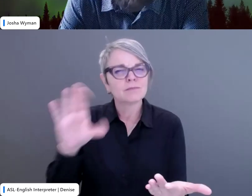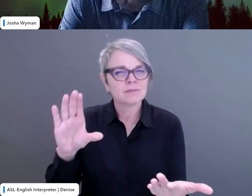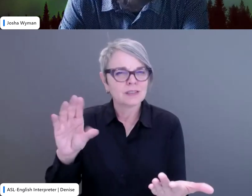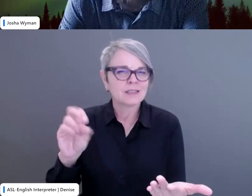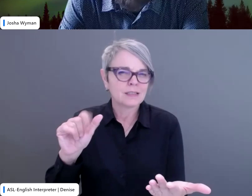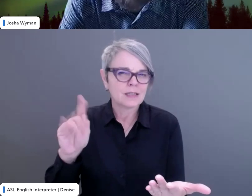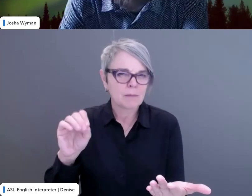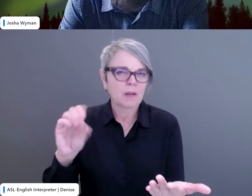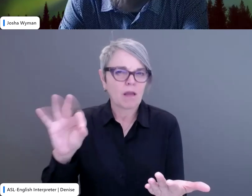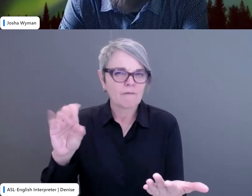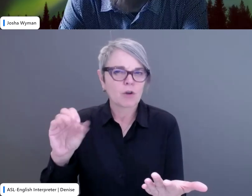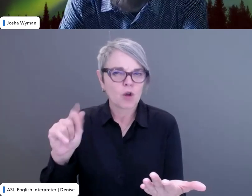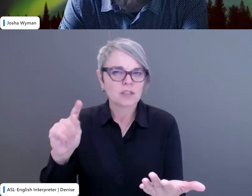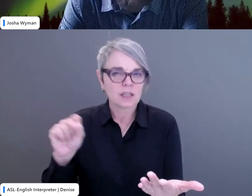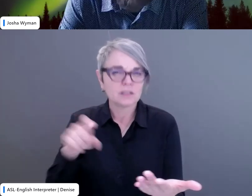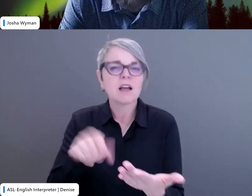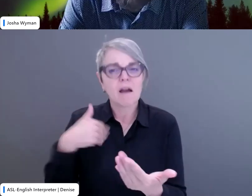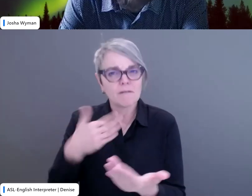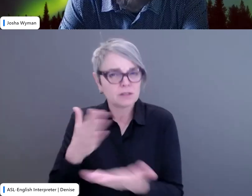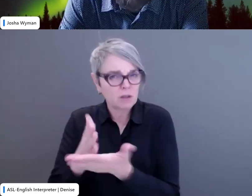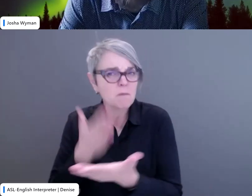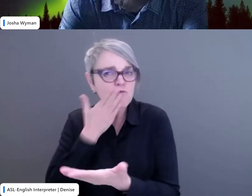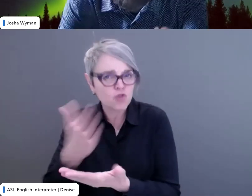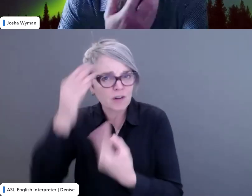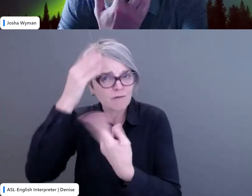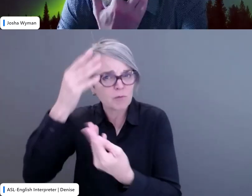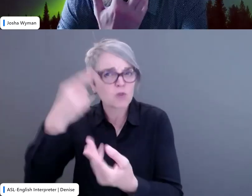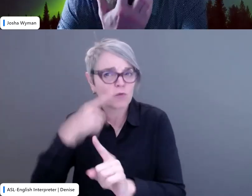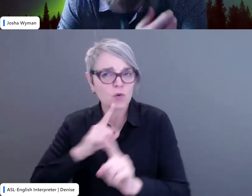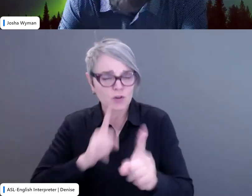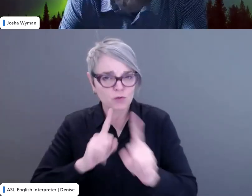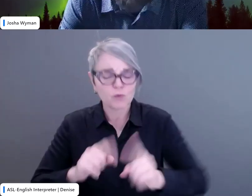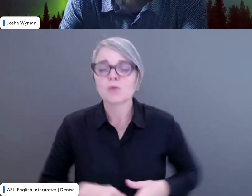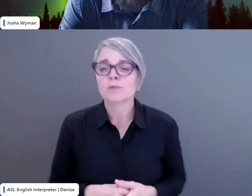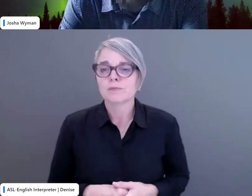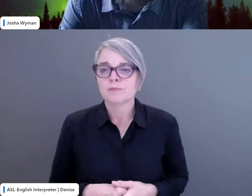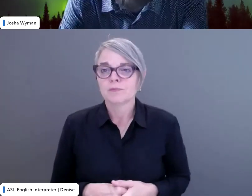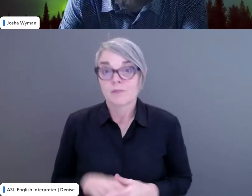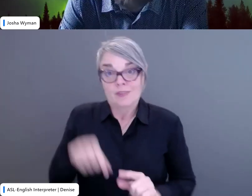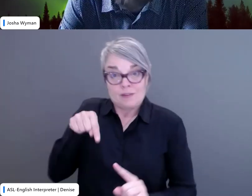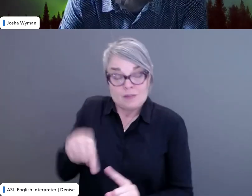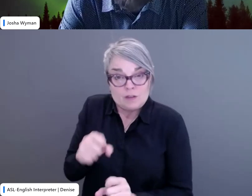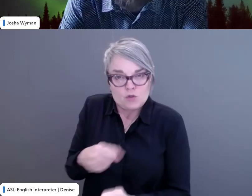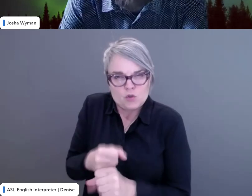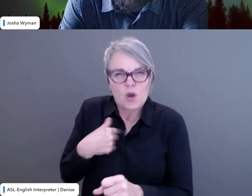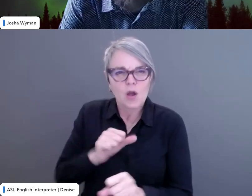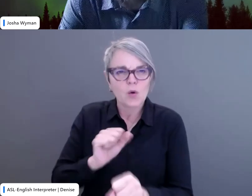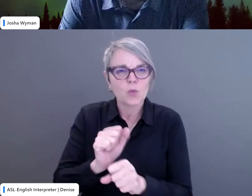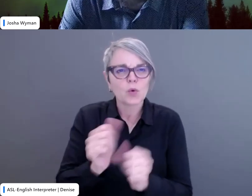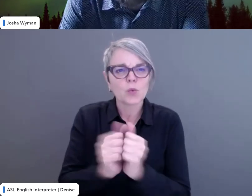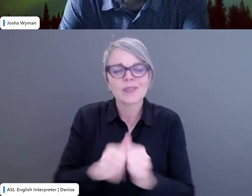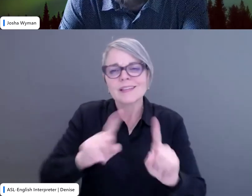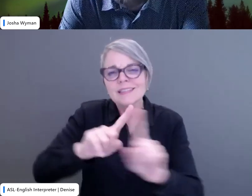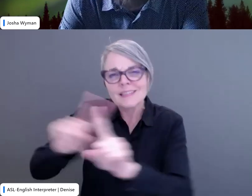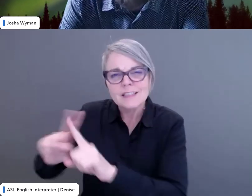interviewing. I will say, particularly this year, I am working with different professionals about developing interviewing